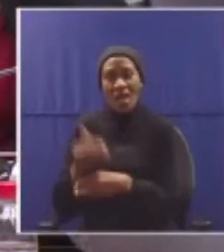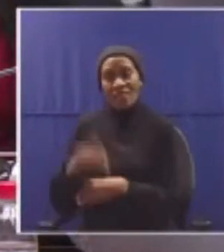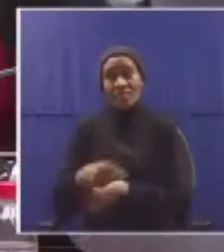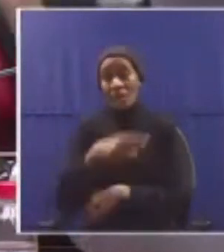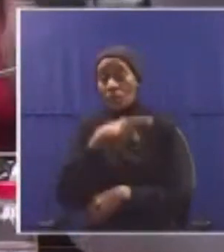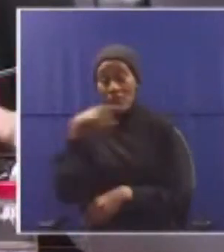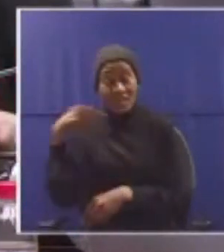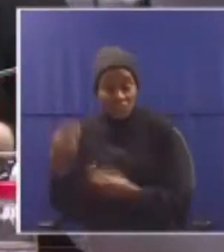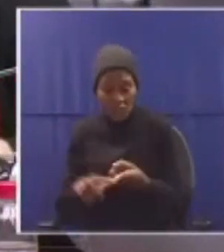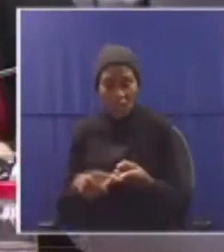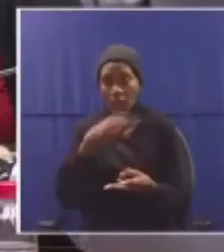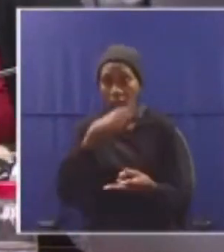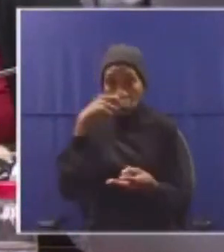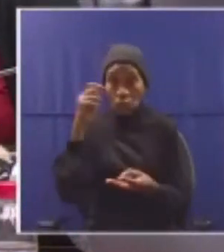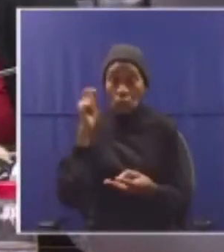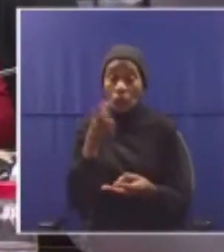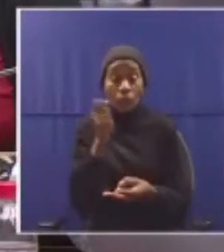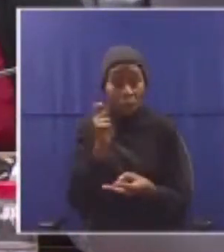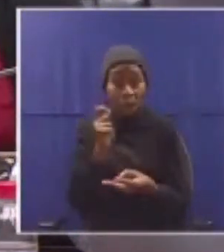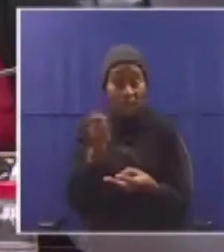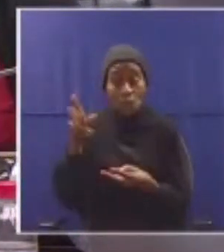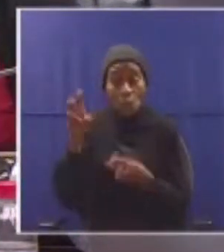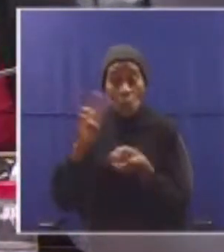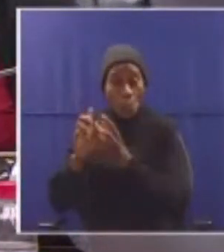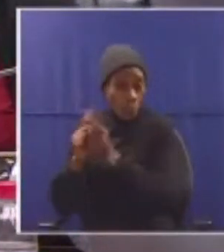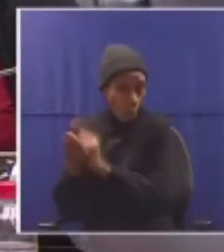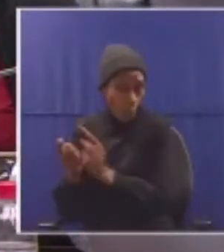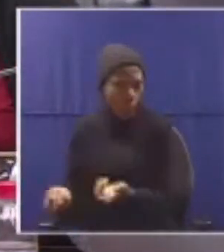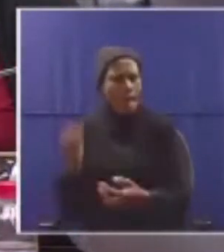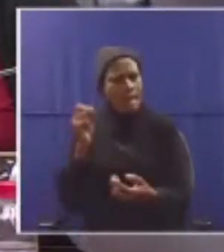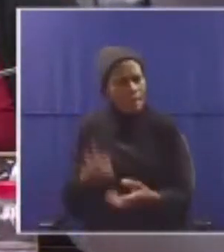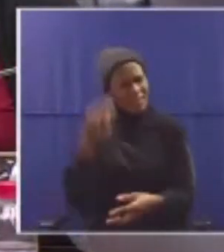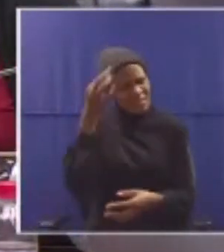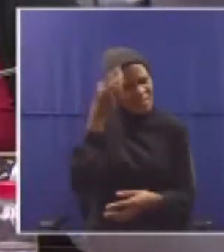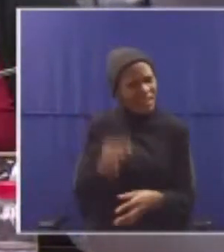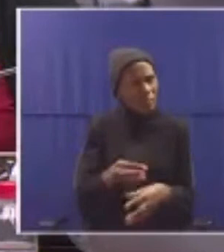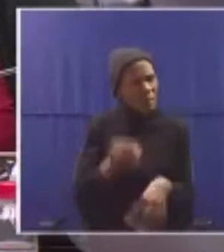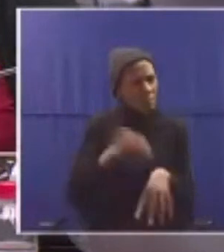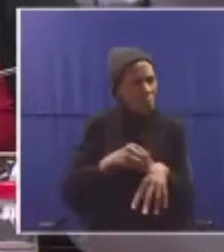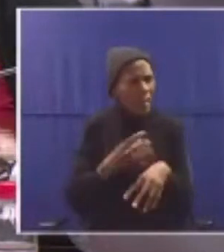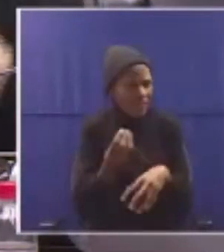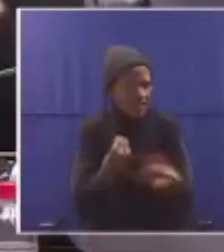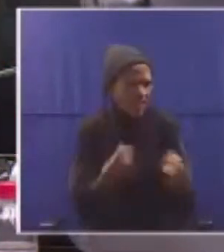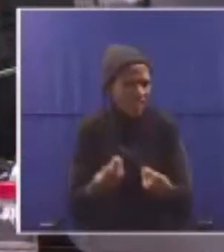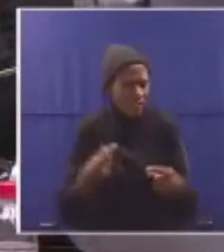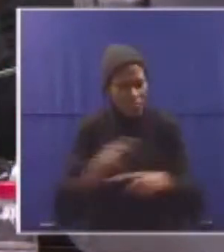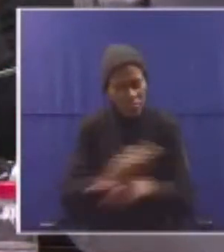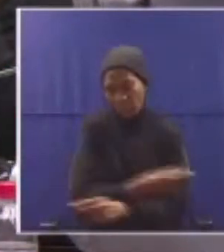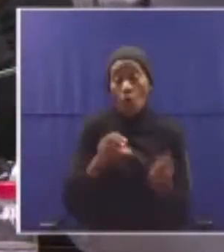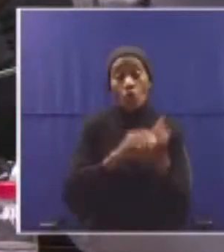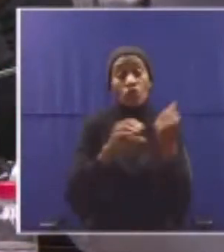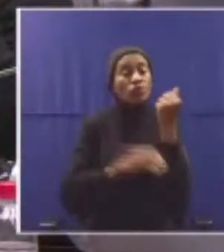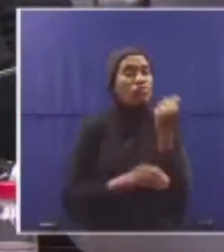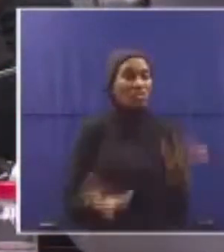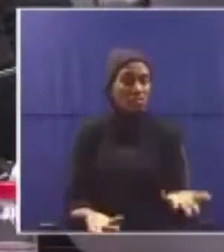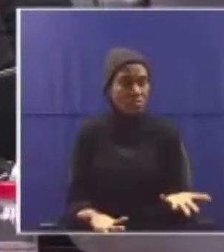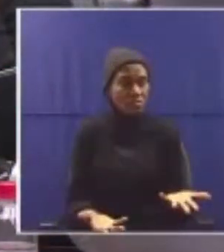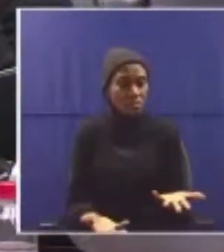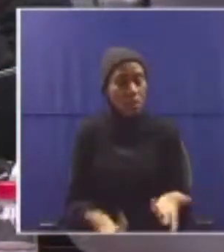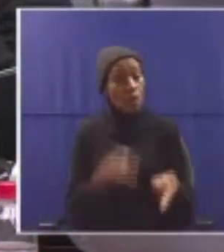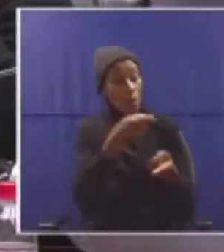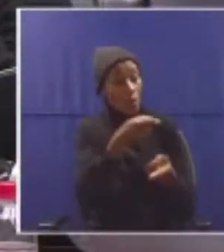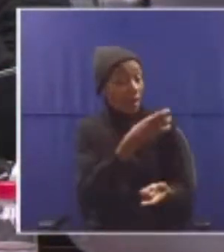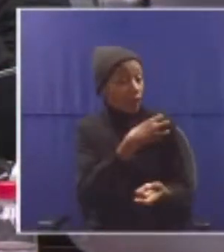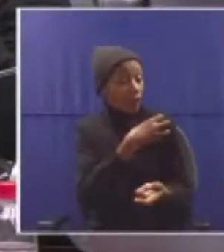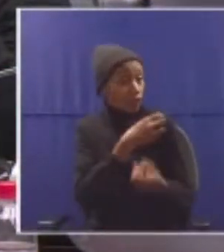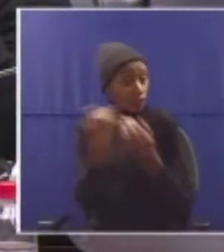war. Yet government's position on this war has been at odds with our constitution. You are the Order. head of the ministerial task